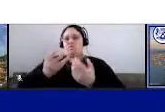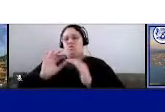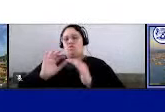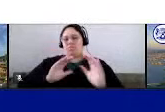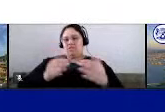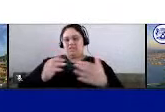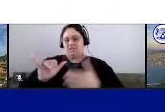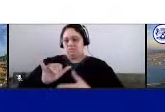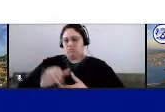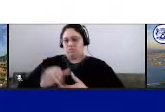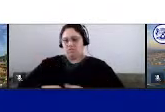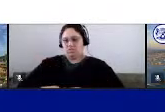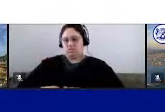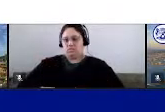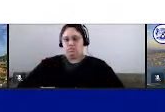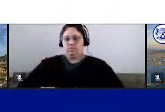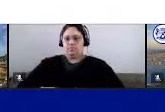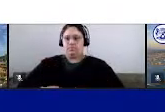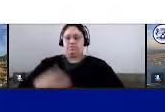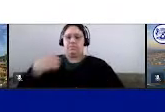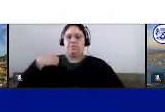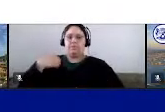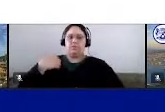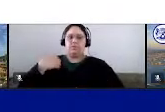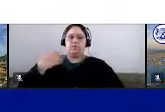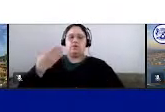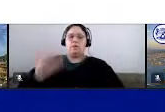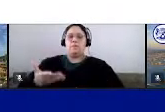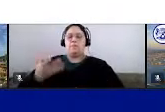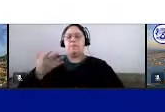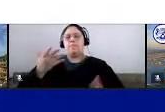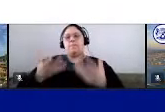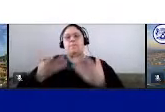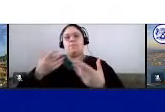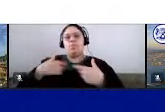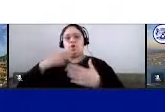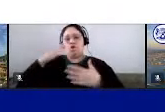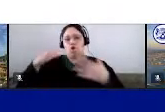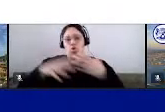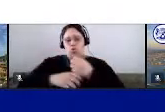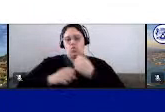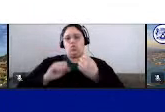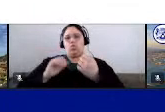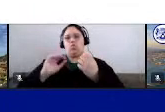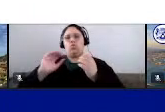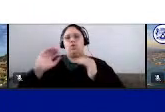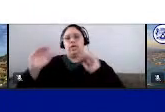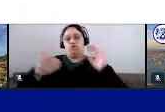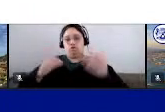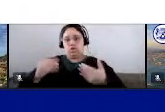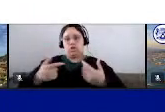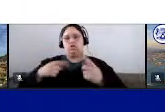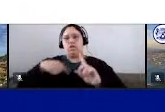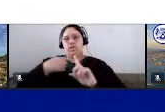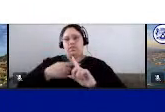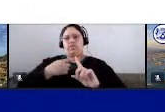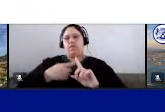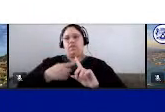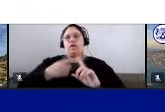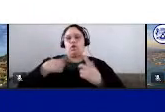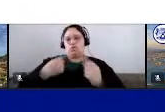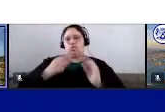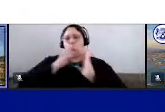right. Minister, perhaps we can just conclude the introductions and then I'll just touch on the House rules and then hand over straight back to